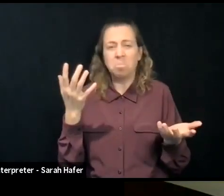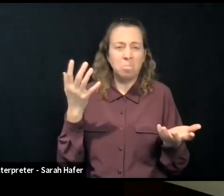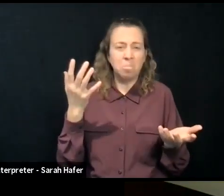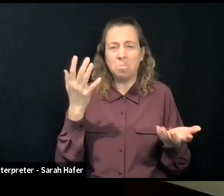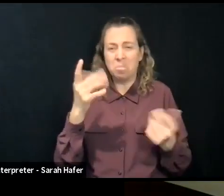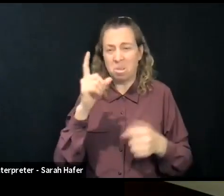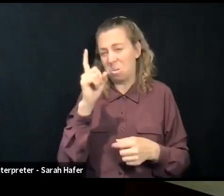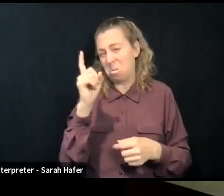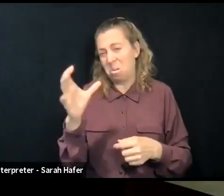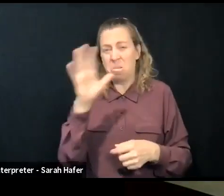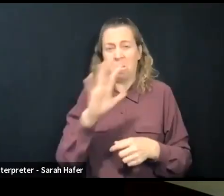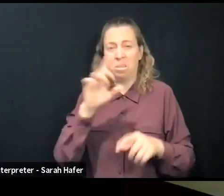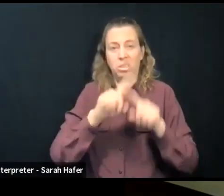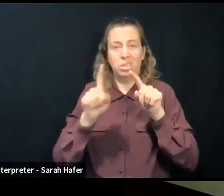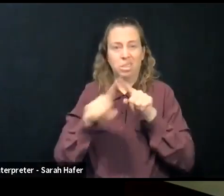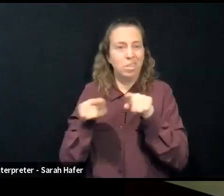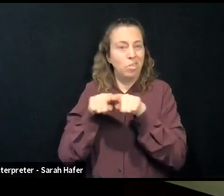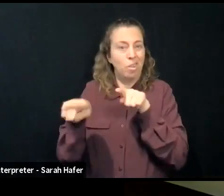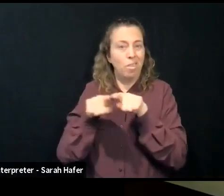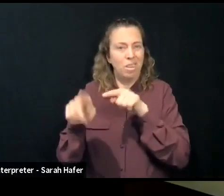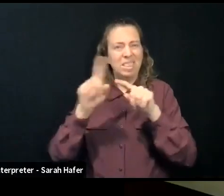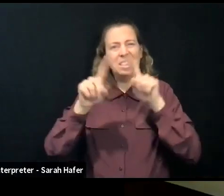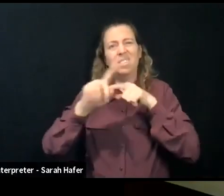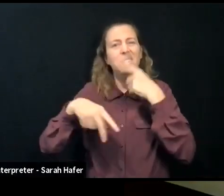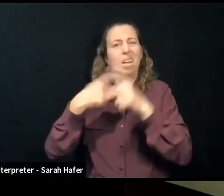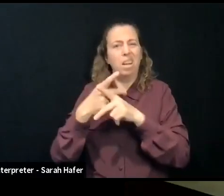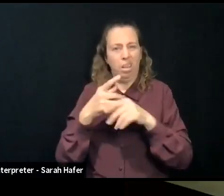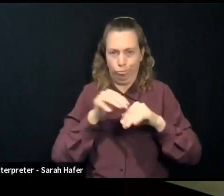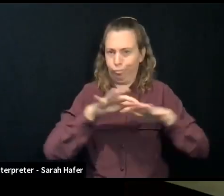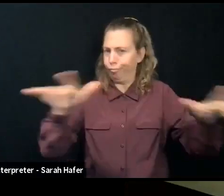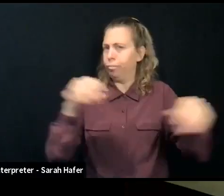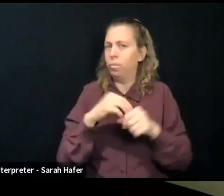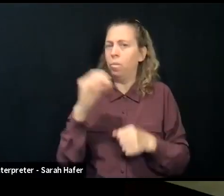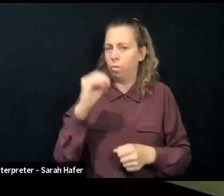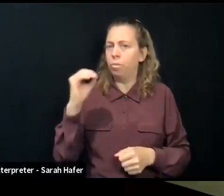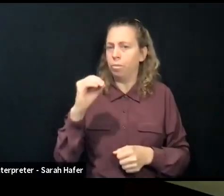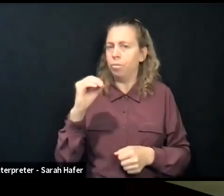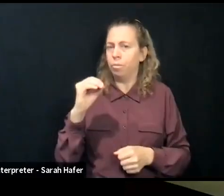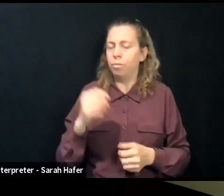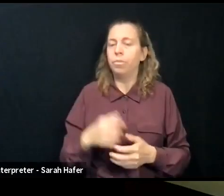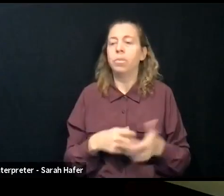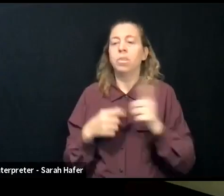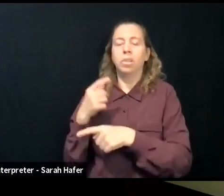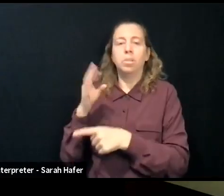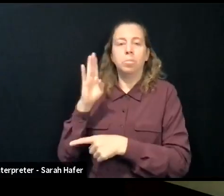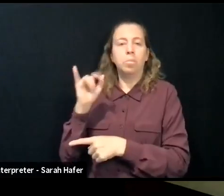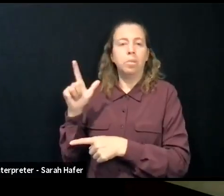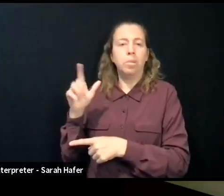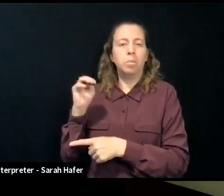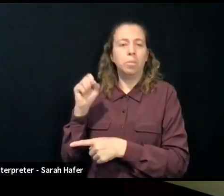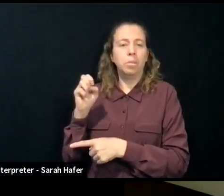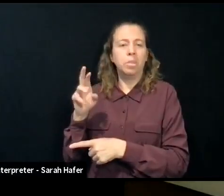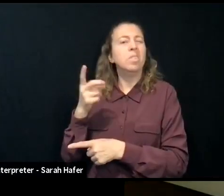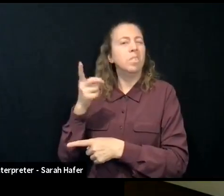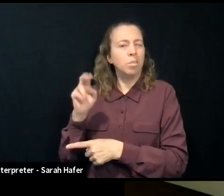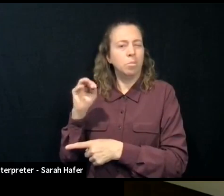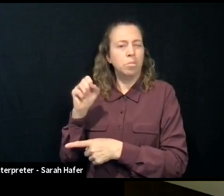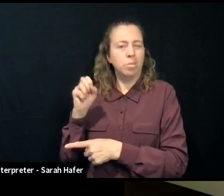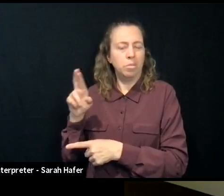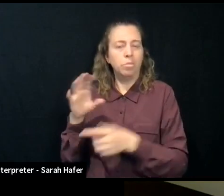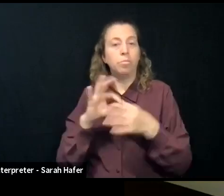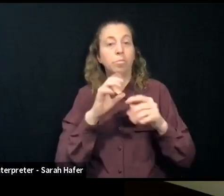As far as vaccine efficacy goes against the variants, while there has been a lot of talk in the media